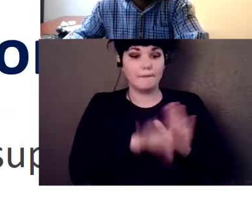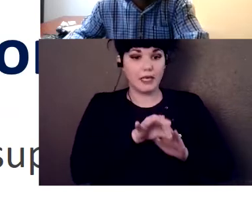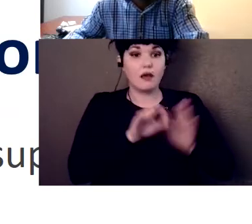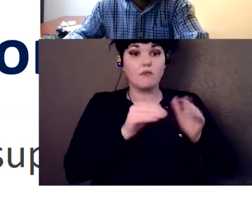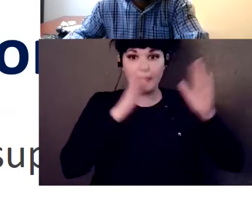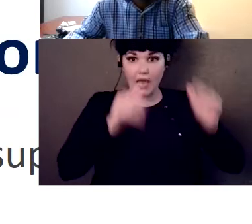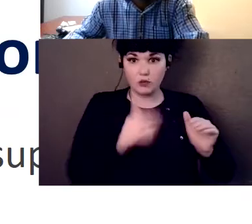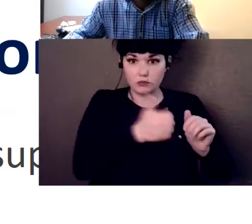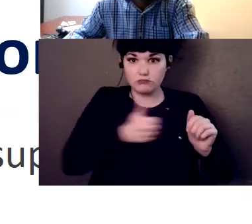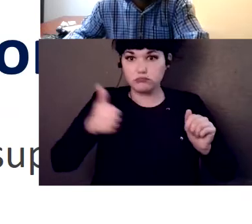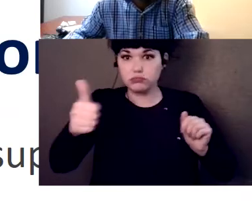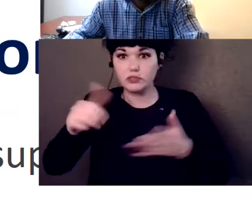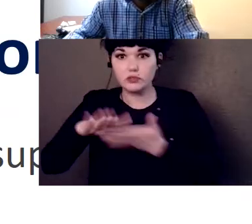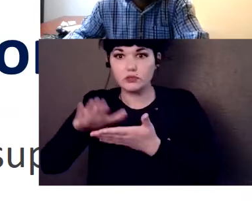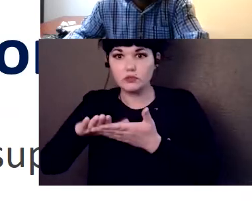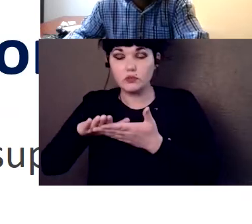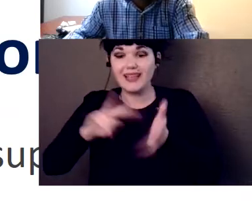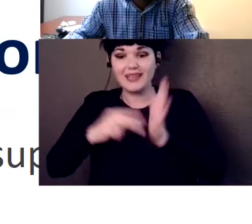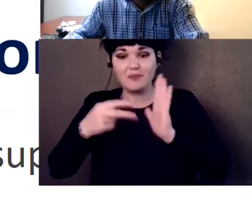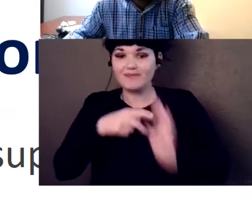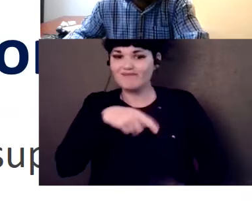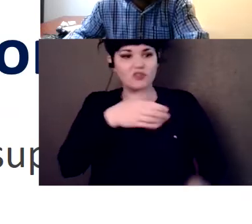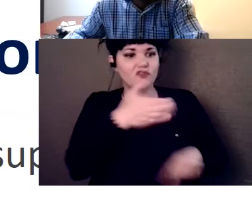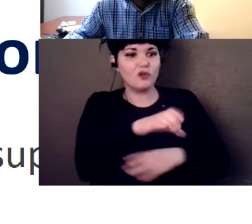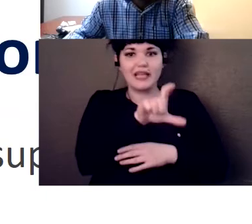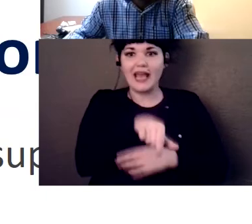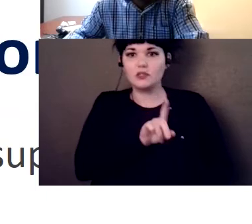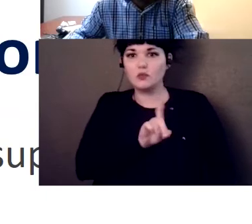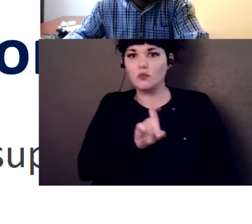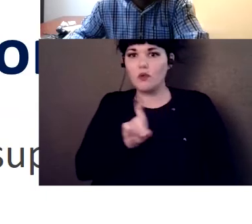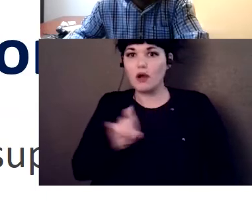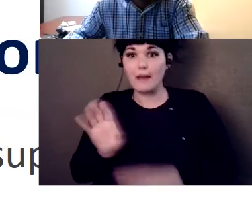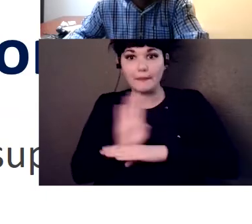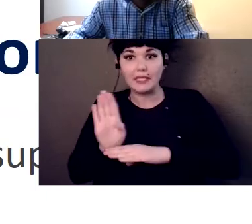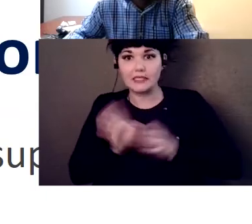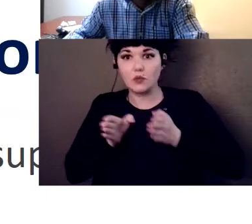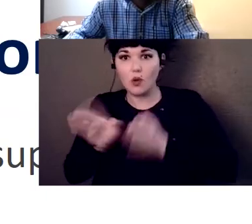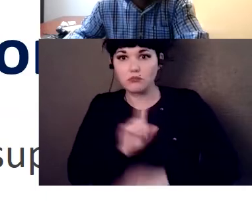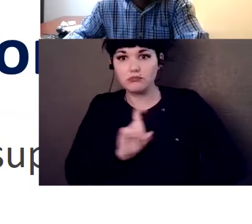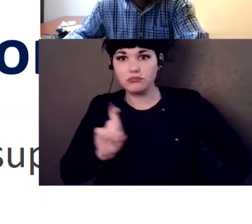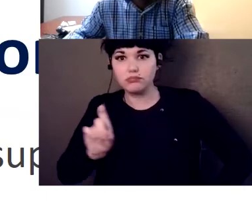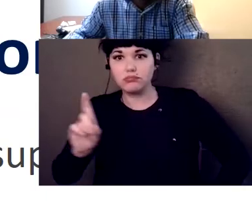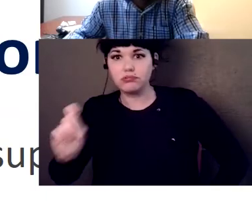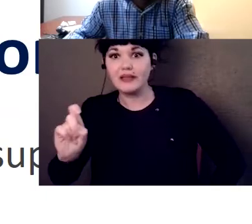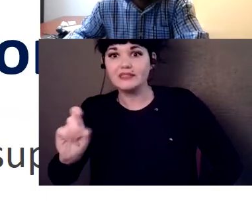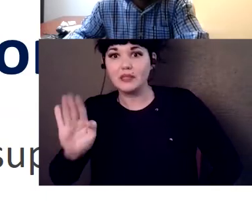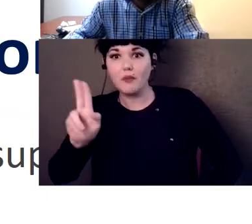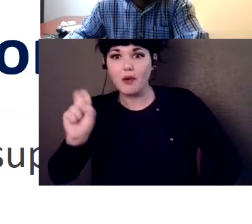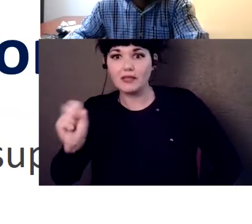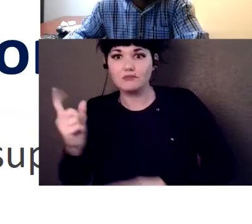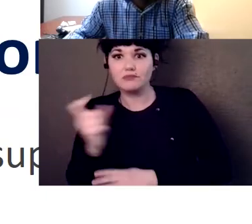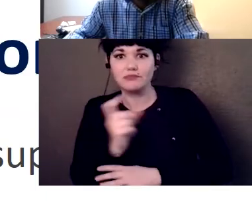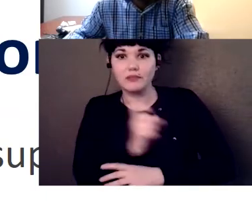was required to walk along a busy road to get to and from a bus stop. The parent challenged the district's decision and with the help of the